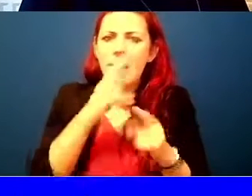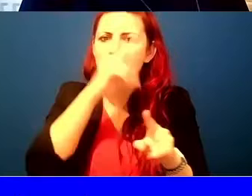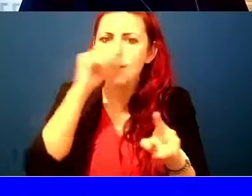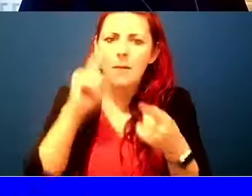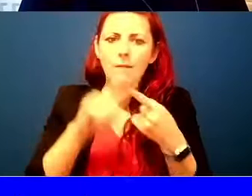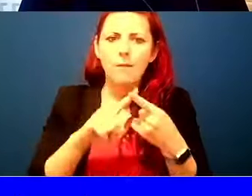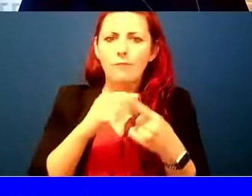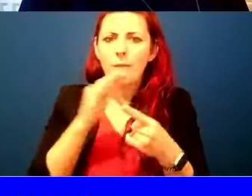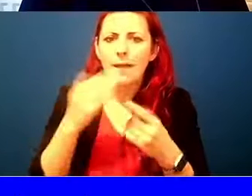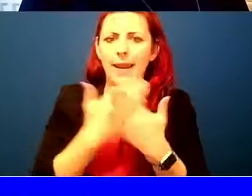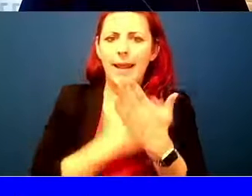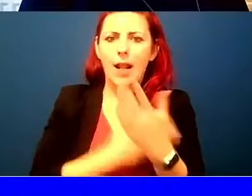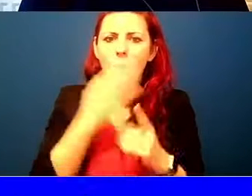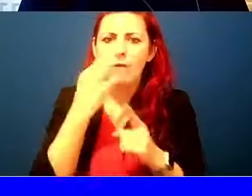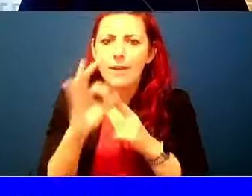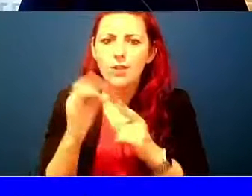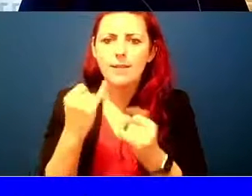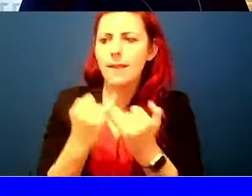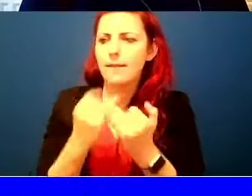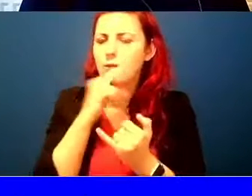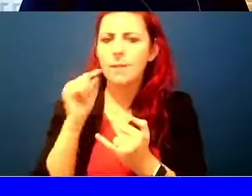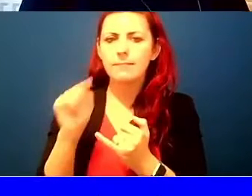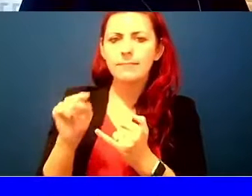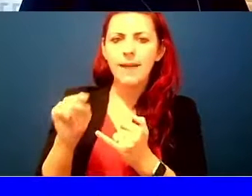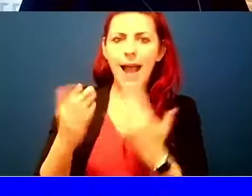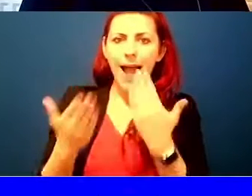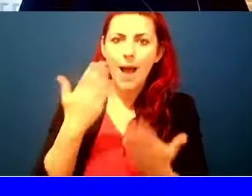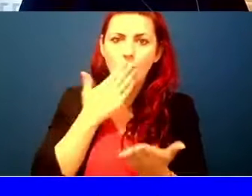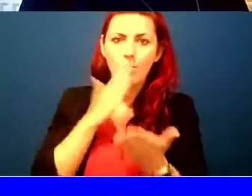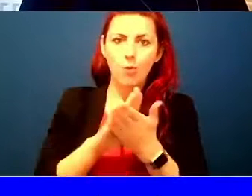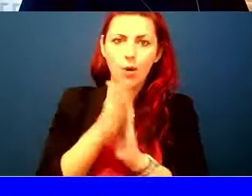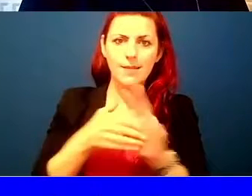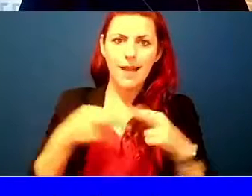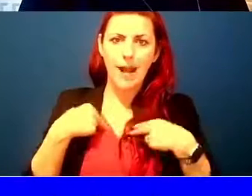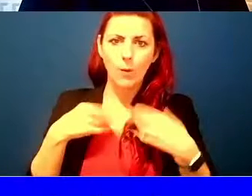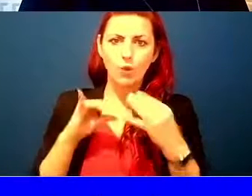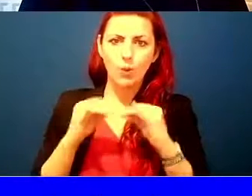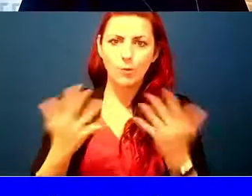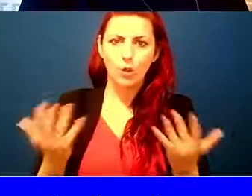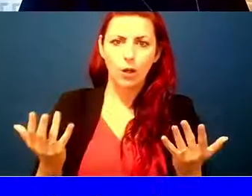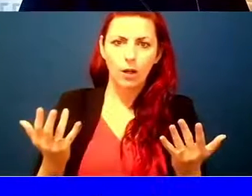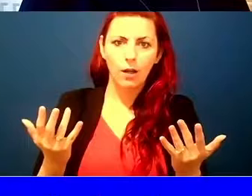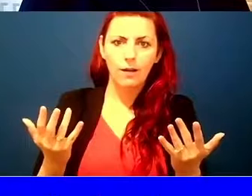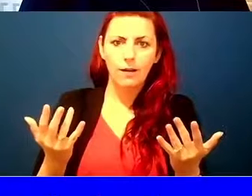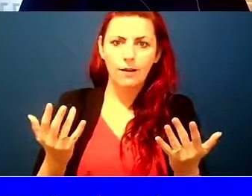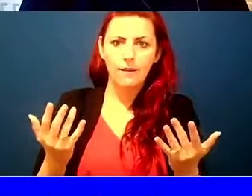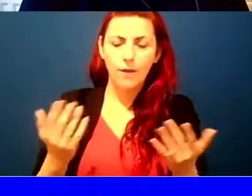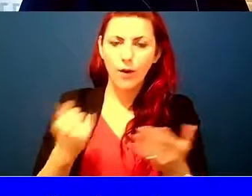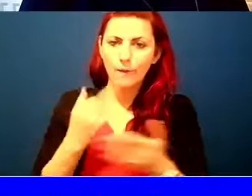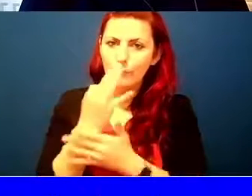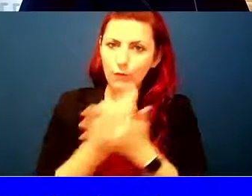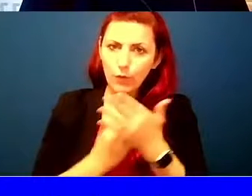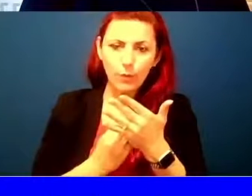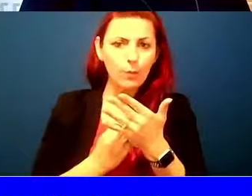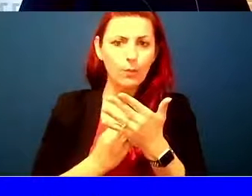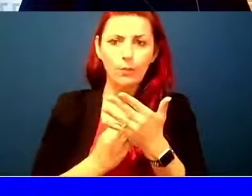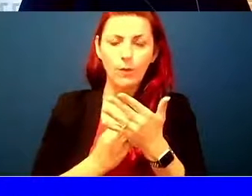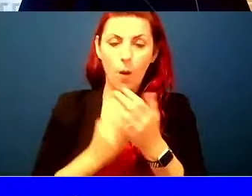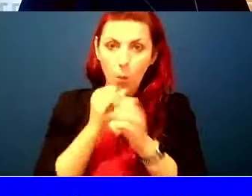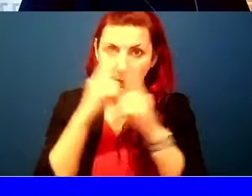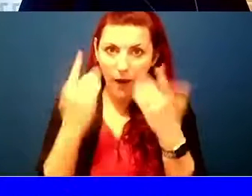legal professionals in terms of how to book a sign language interpreter, very few were actually